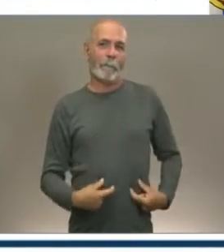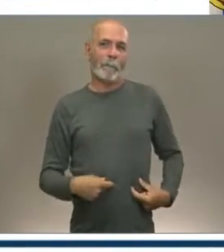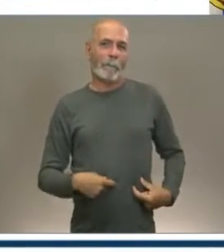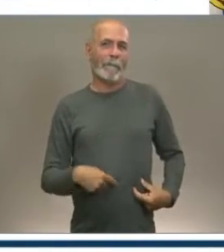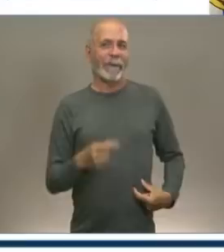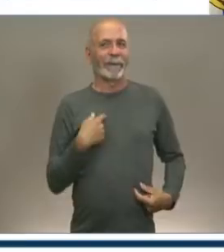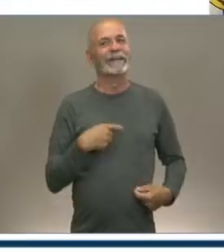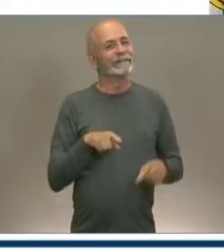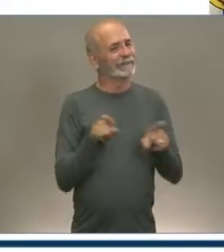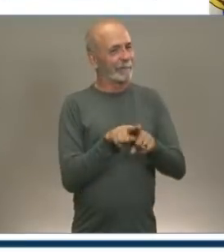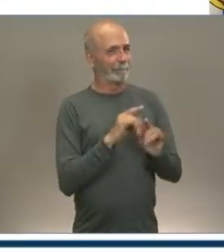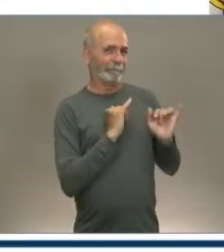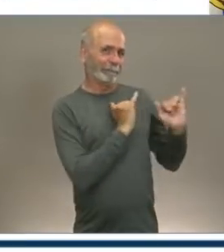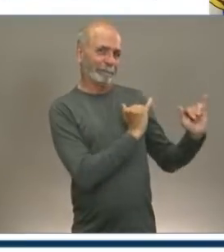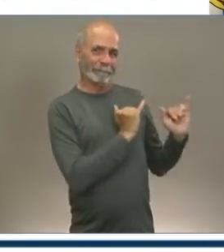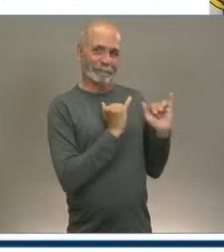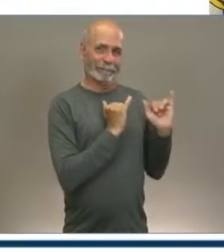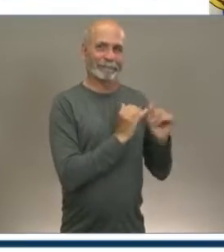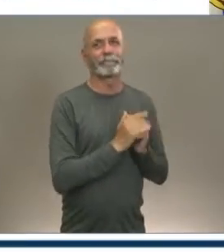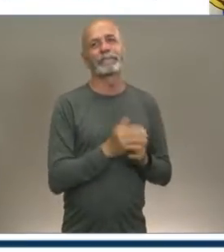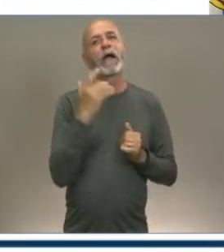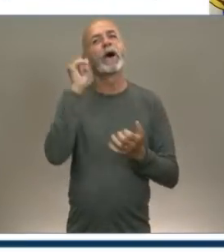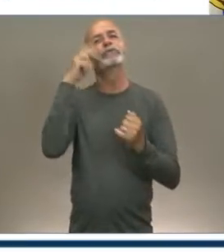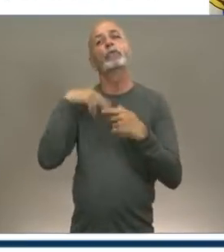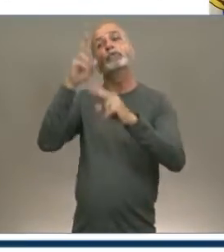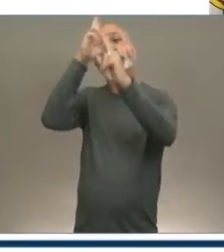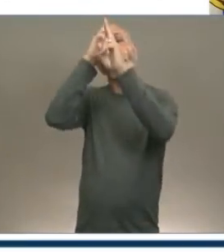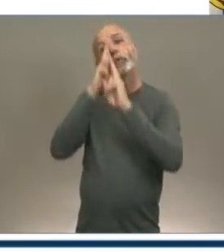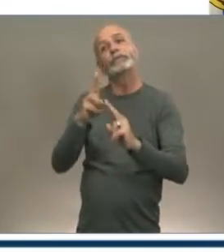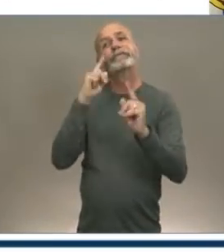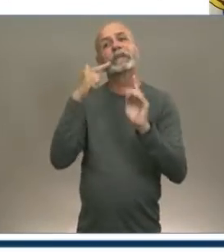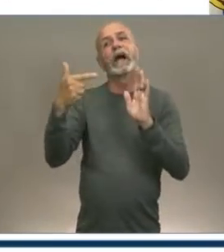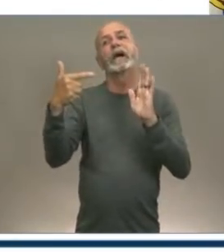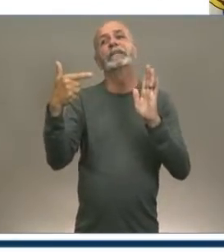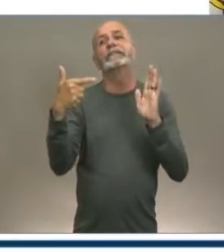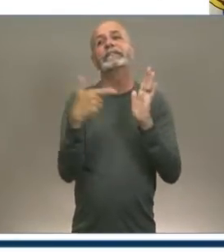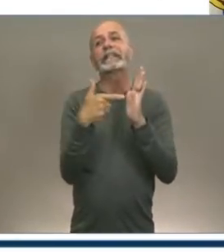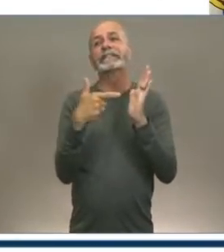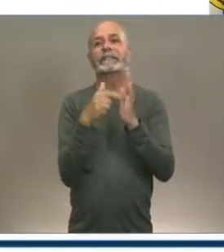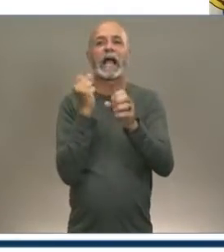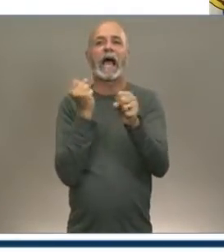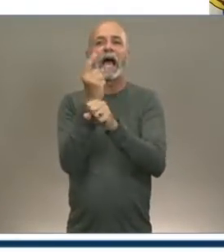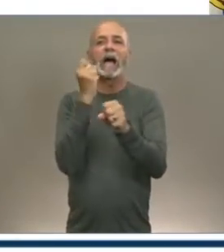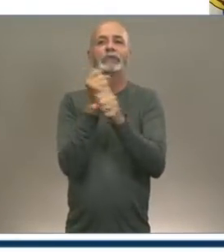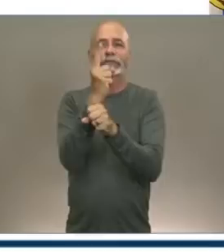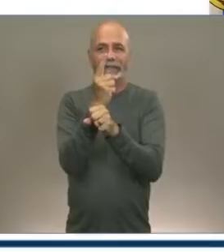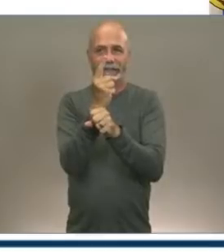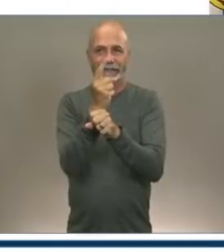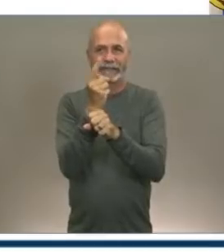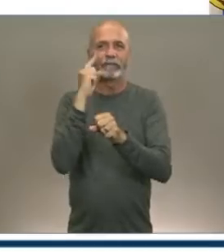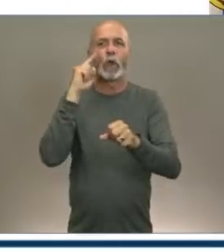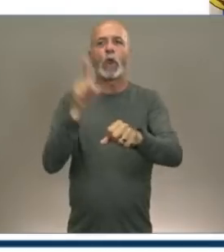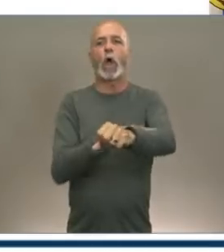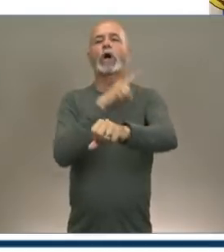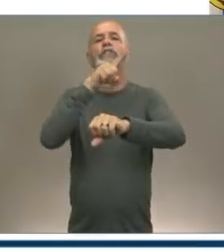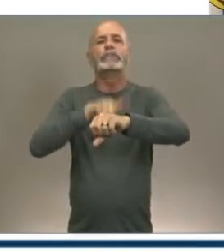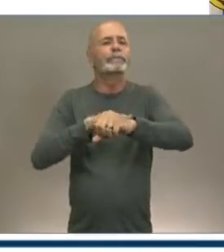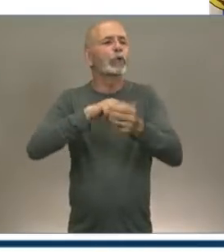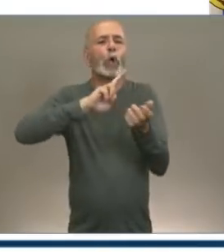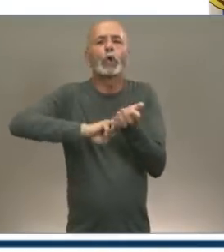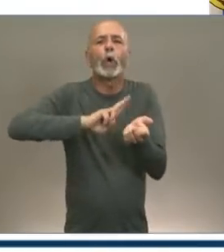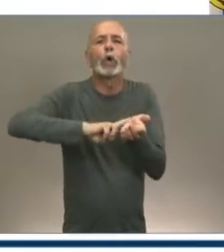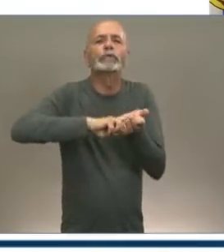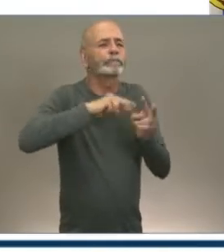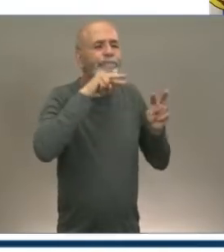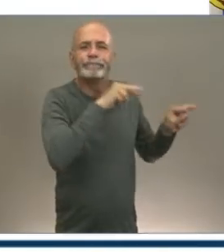in honor of the second annual Long-Term Care Pride Day to acknowledge the phenomenal work that staff in